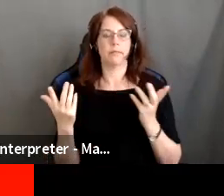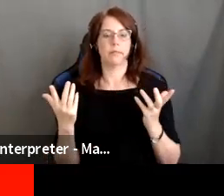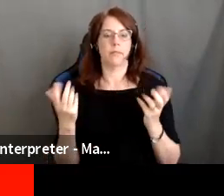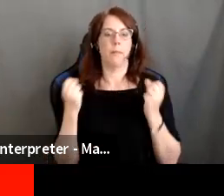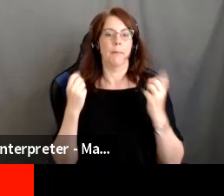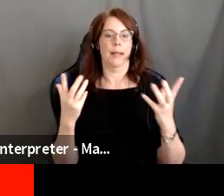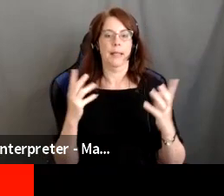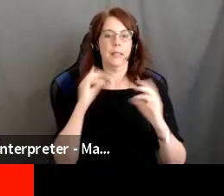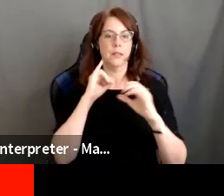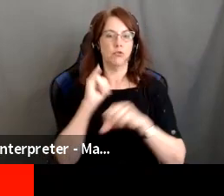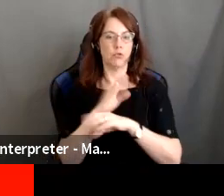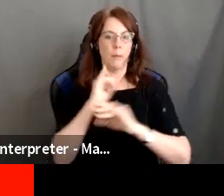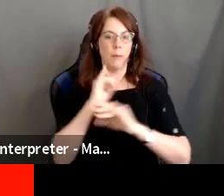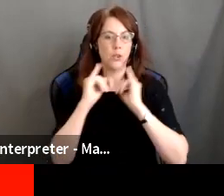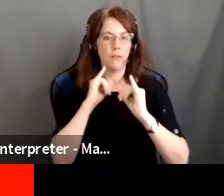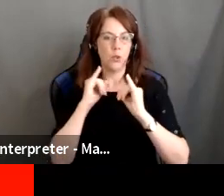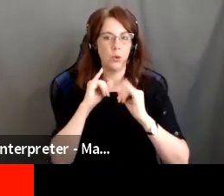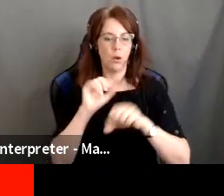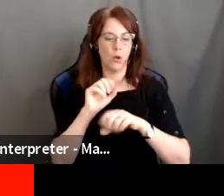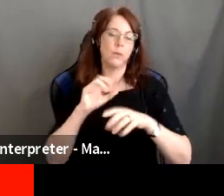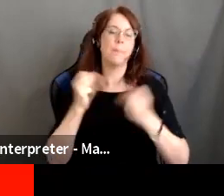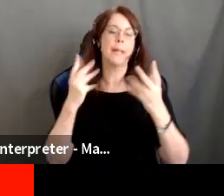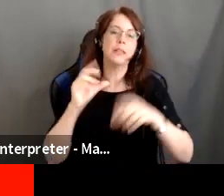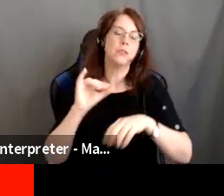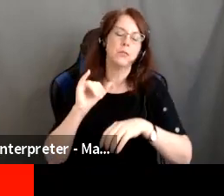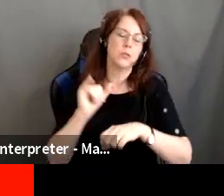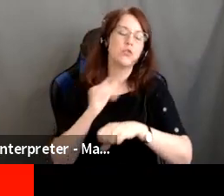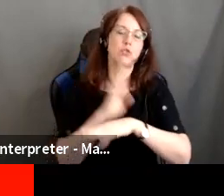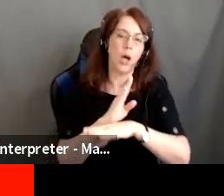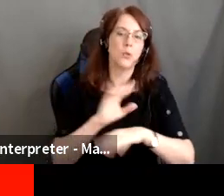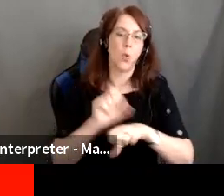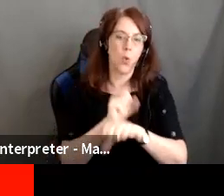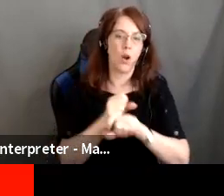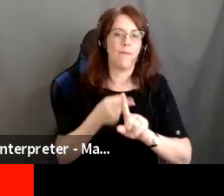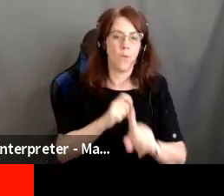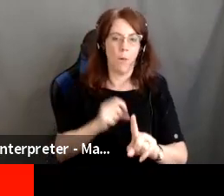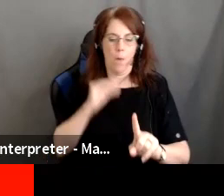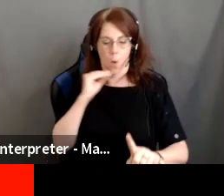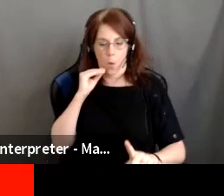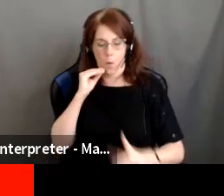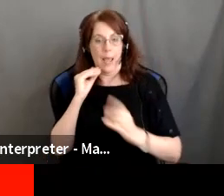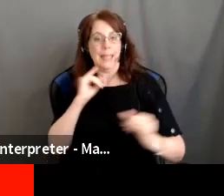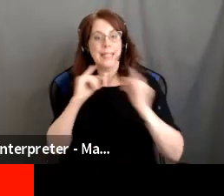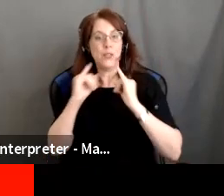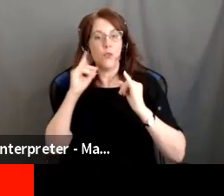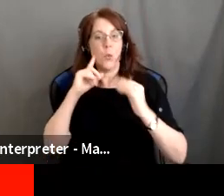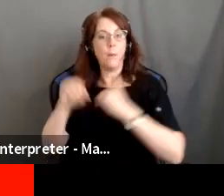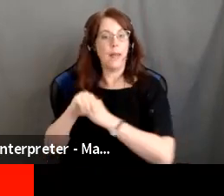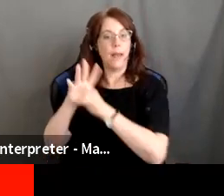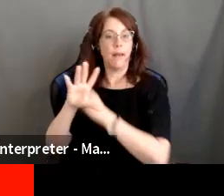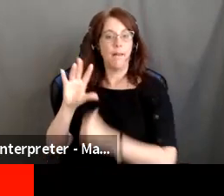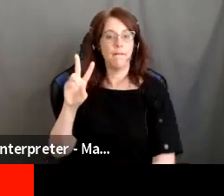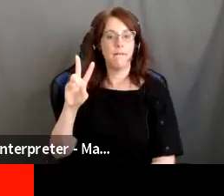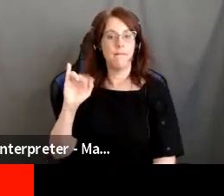a lot of jobs are working from home, or a lot of interviews might be virtual. So we also want to prepare them for